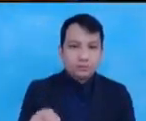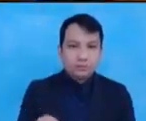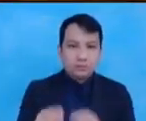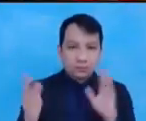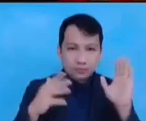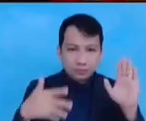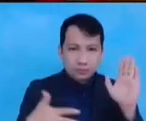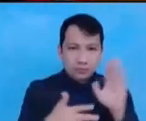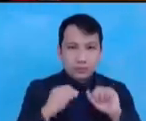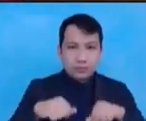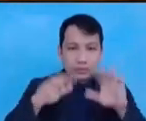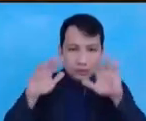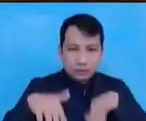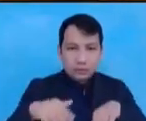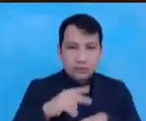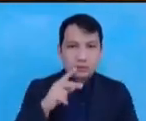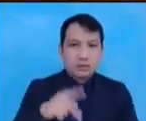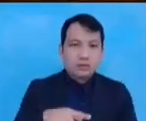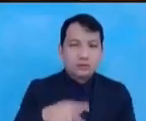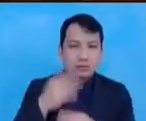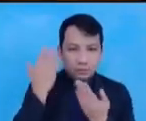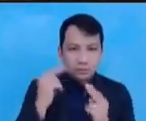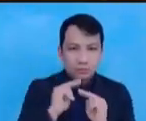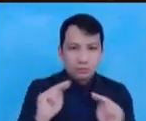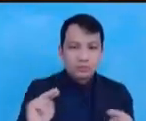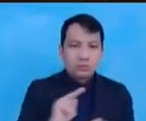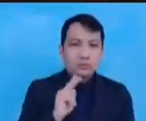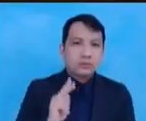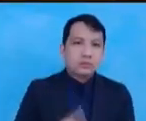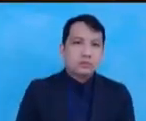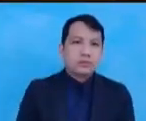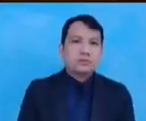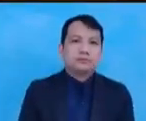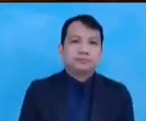Patrick De Jesus para sa Pambansang TV sa Bagong Pilipinas.